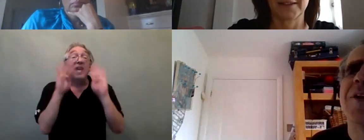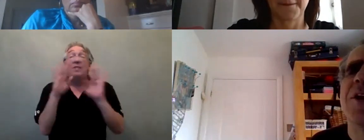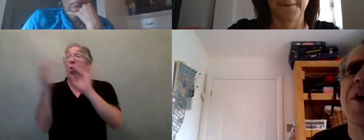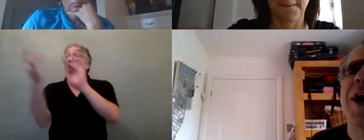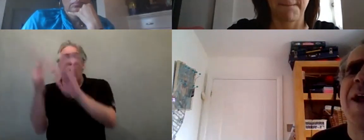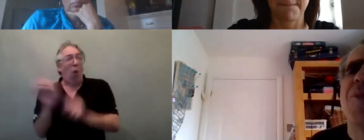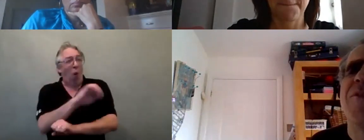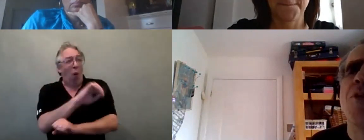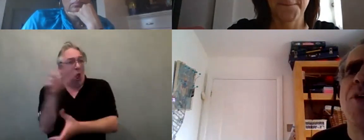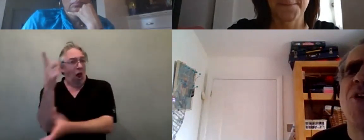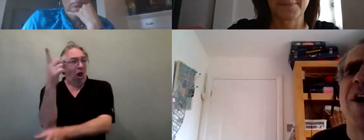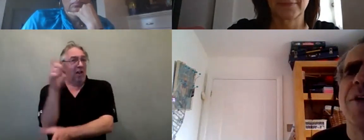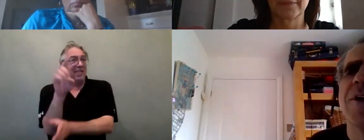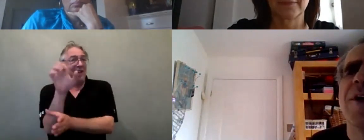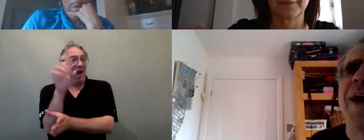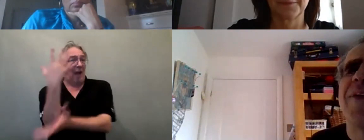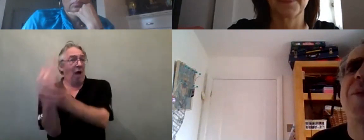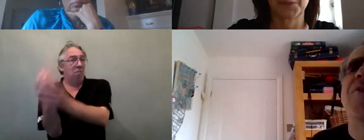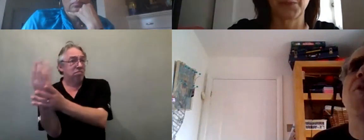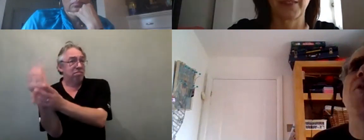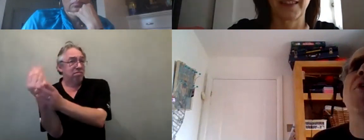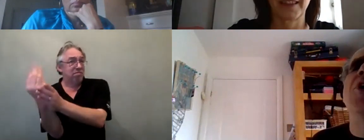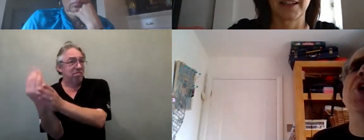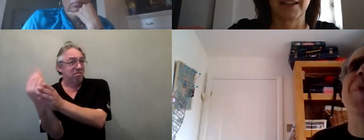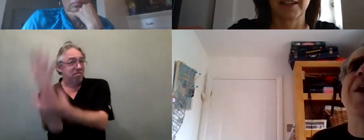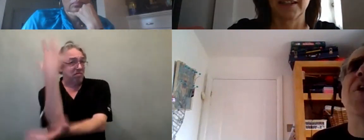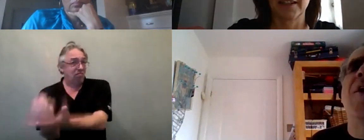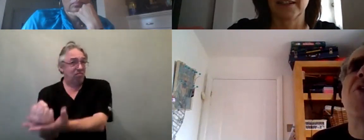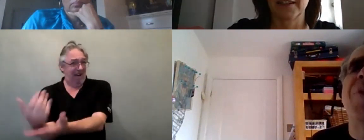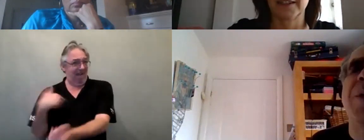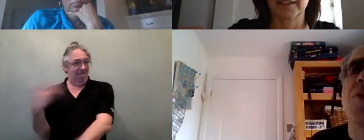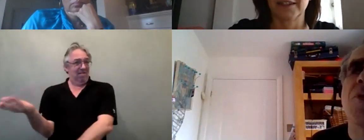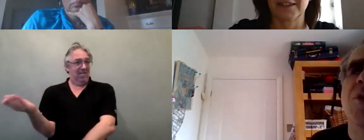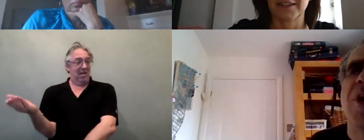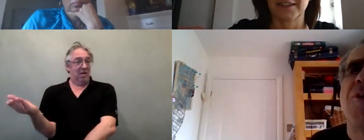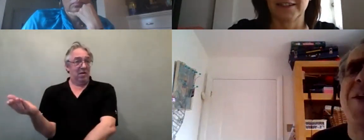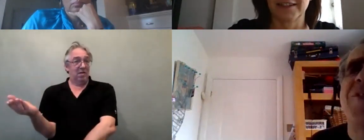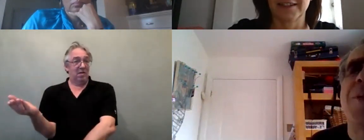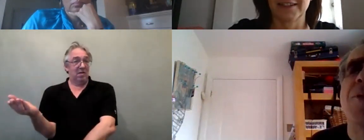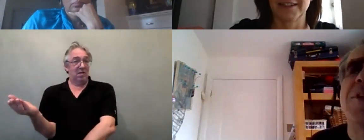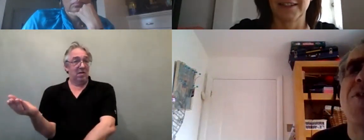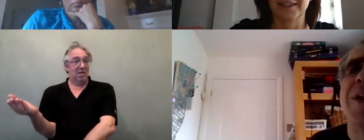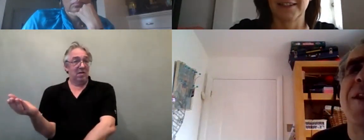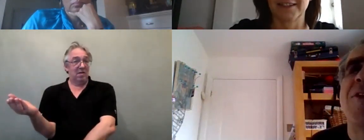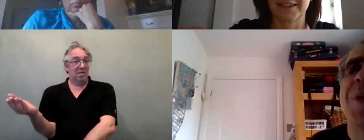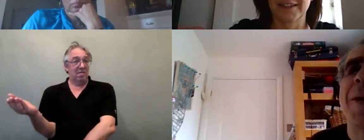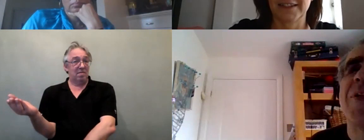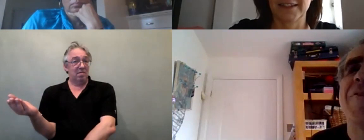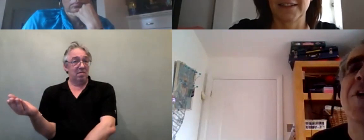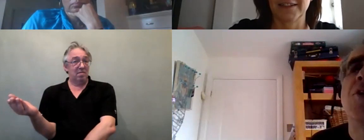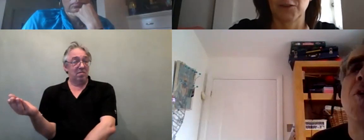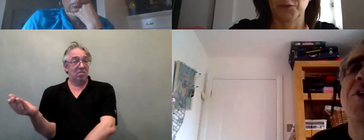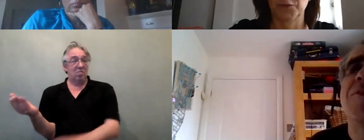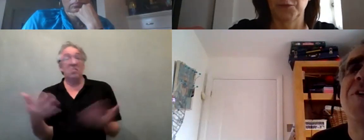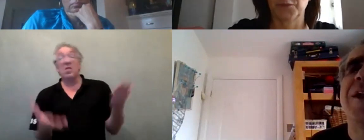being connected. And that's before you start. That's before you begin to ask people, especially people with disabilities who perhaps